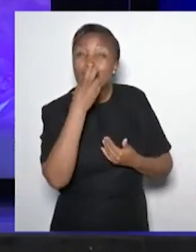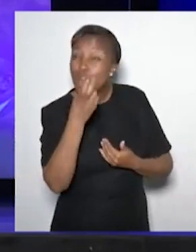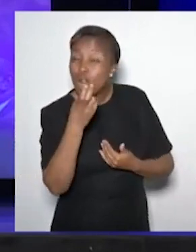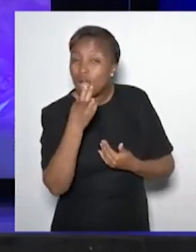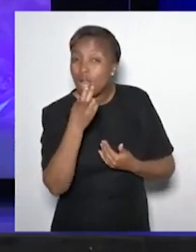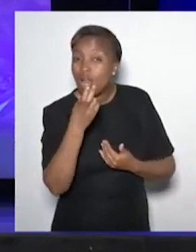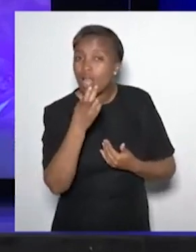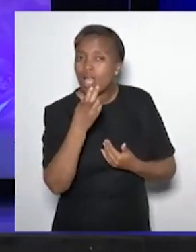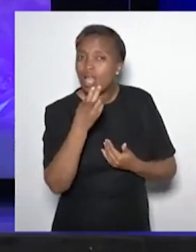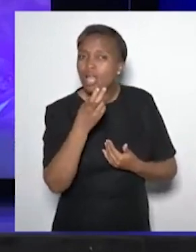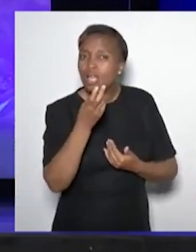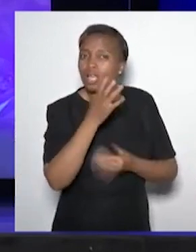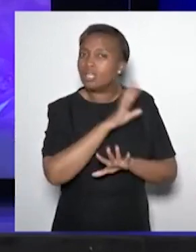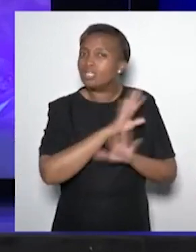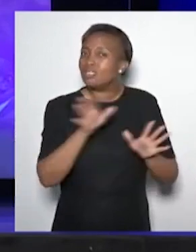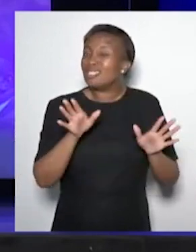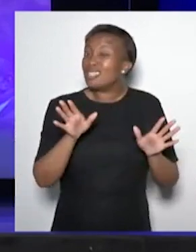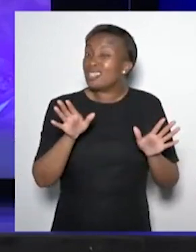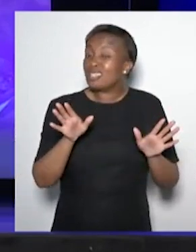not provoke